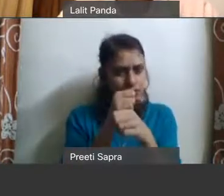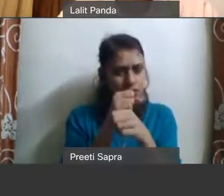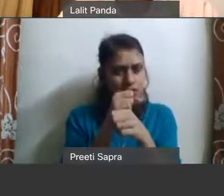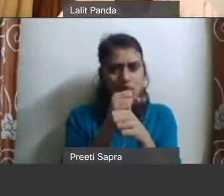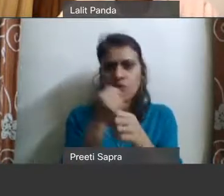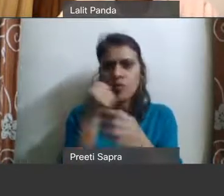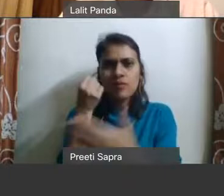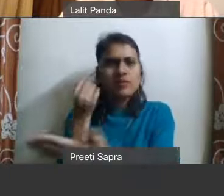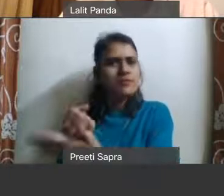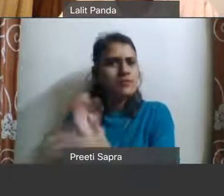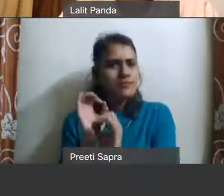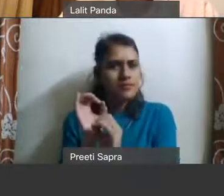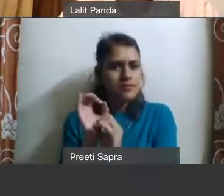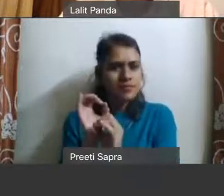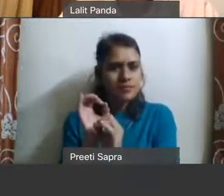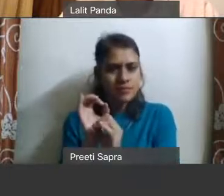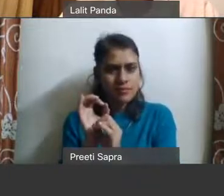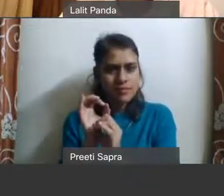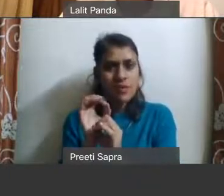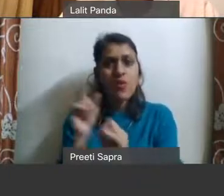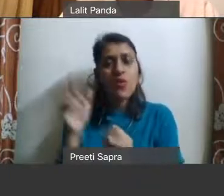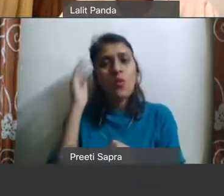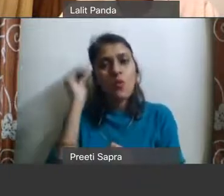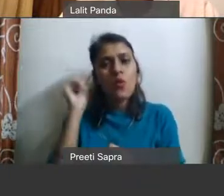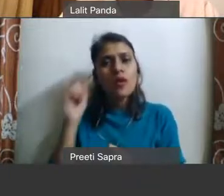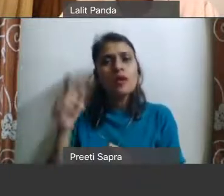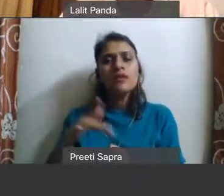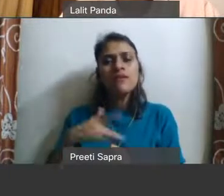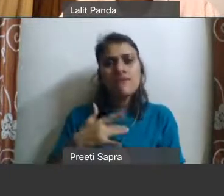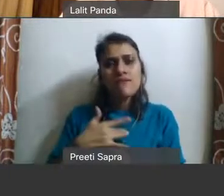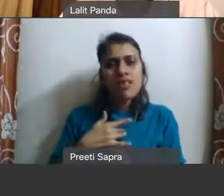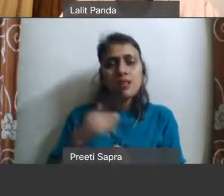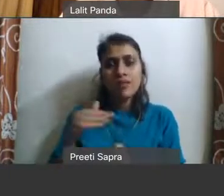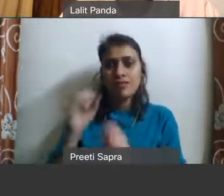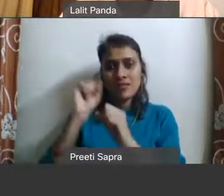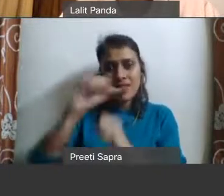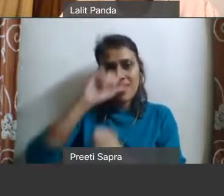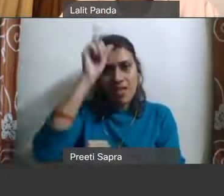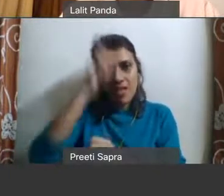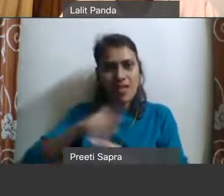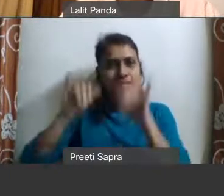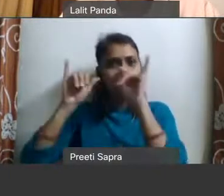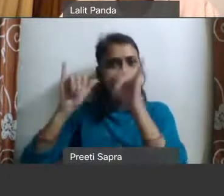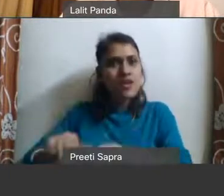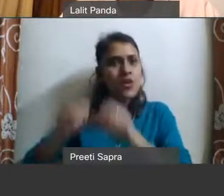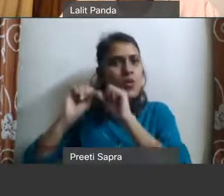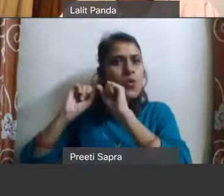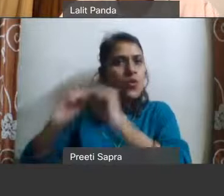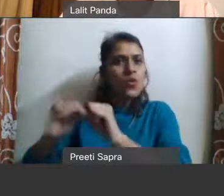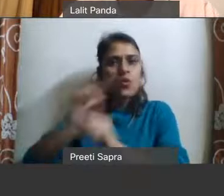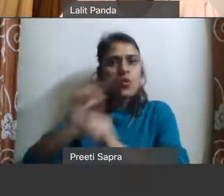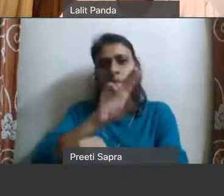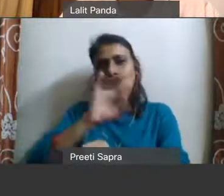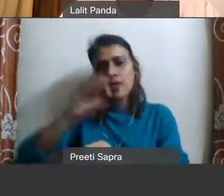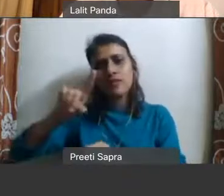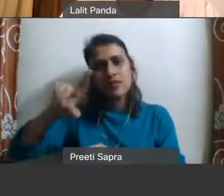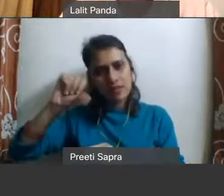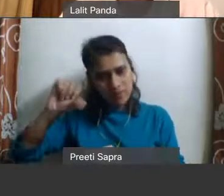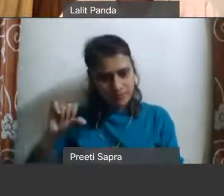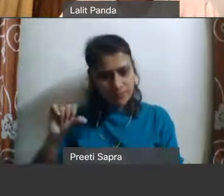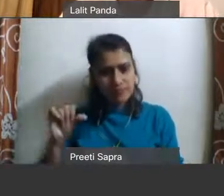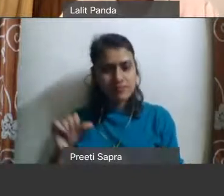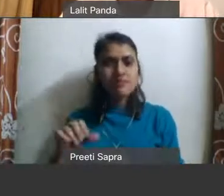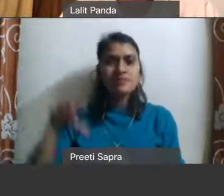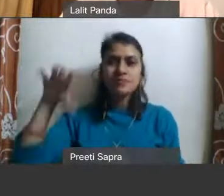reach. And once we accept that alien citizenship is a problem, and there's a connection between alien citizenship and 2019